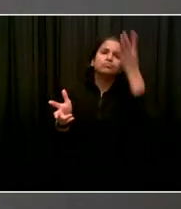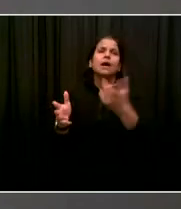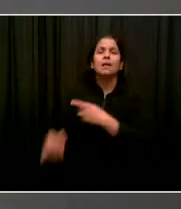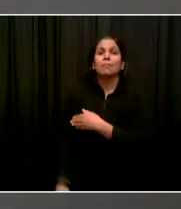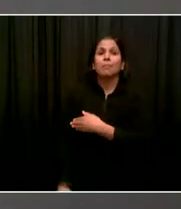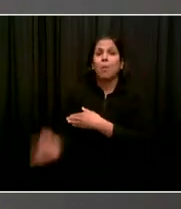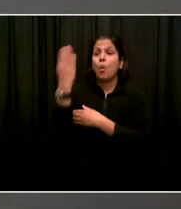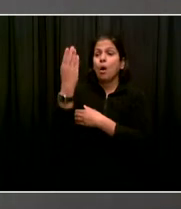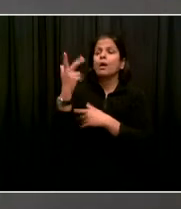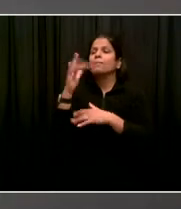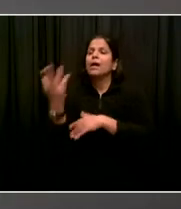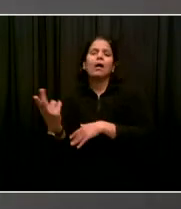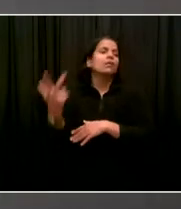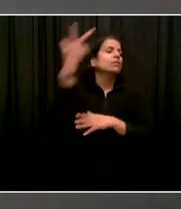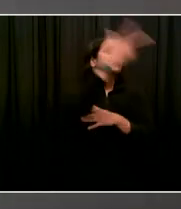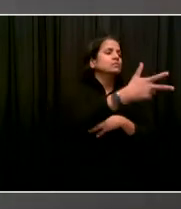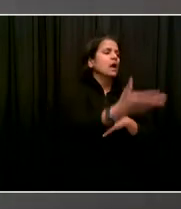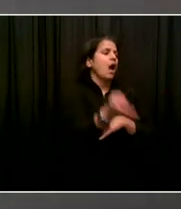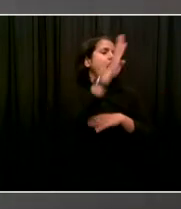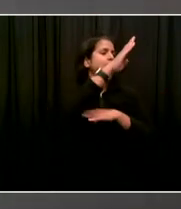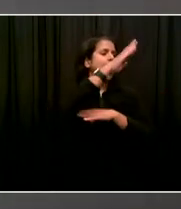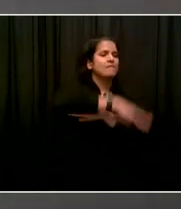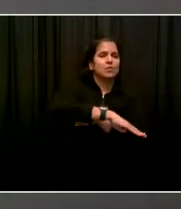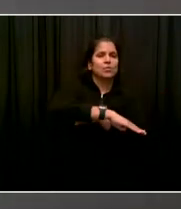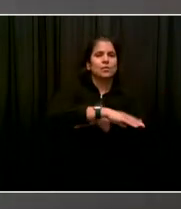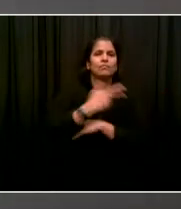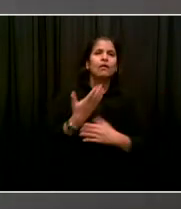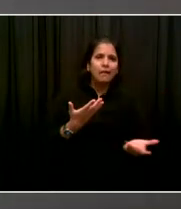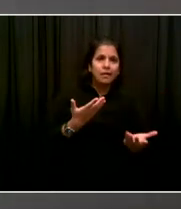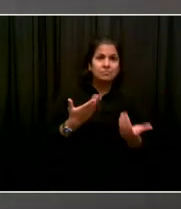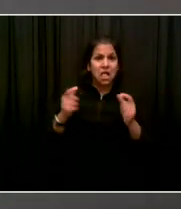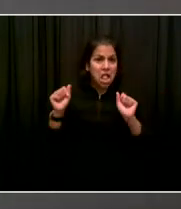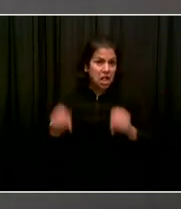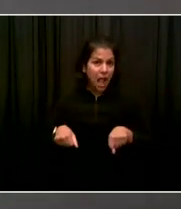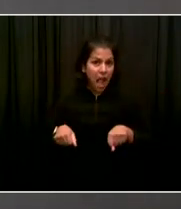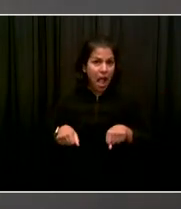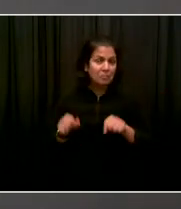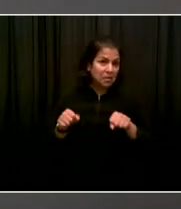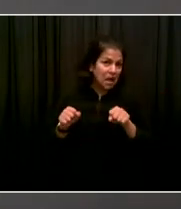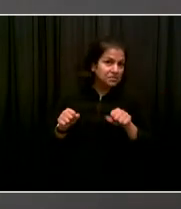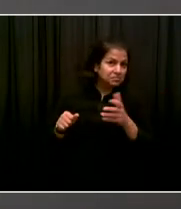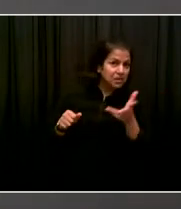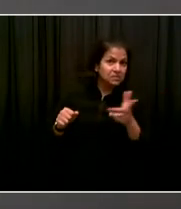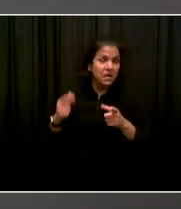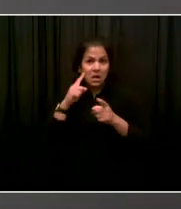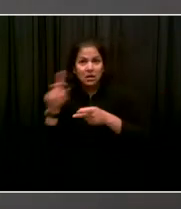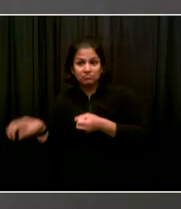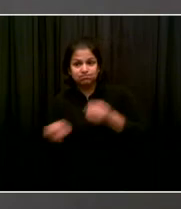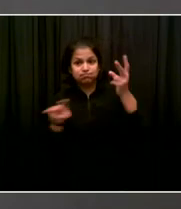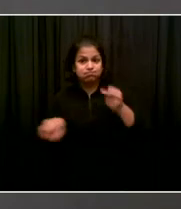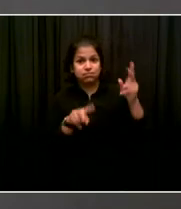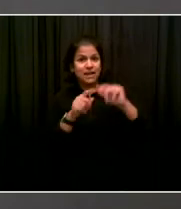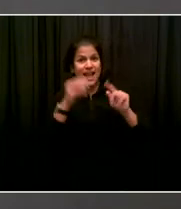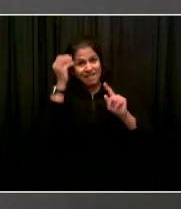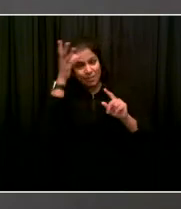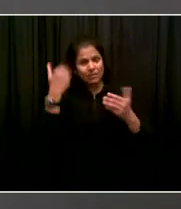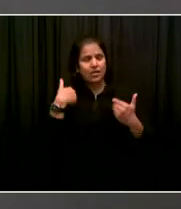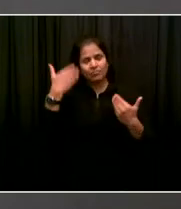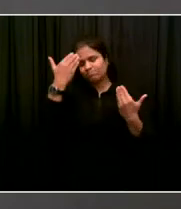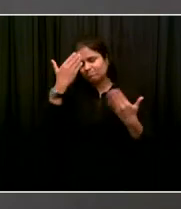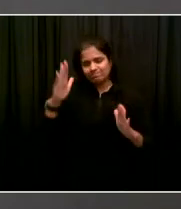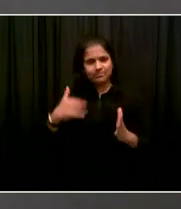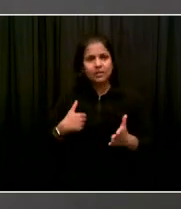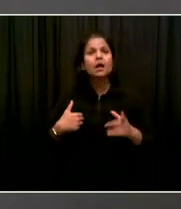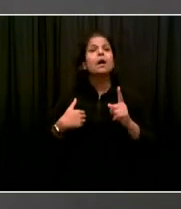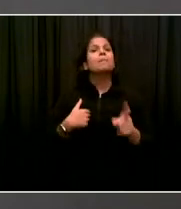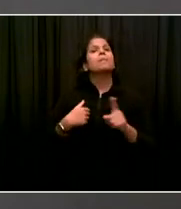I don't know that that's a fixable issue. We deliberately move them, especially when we hear of another